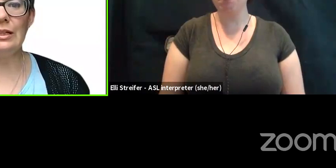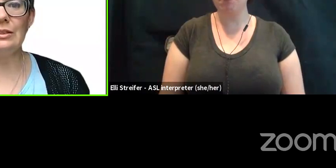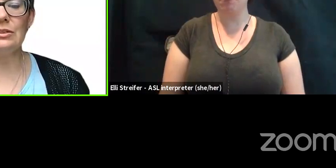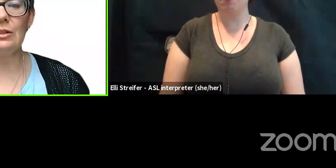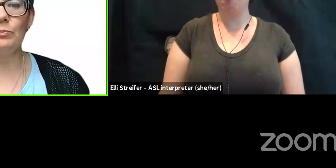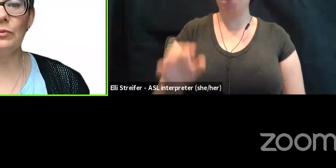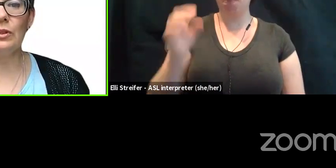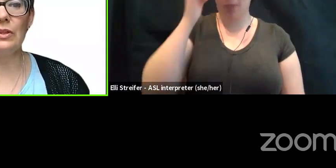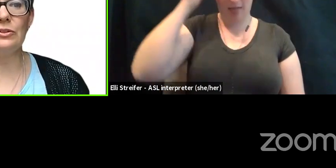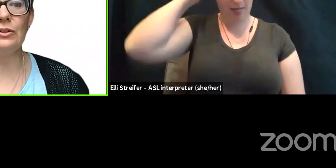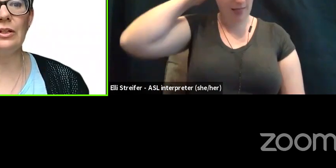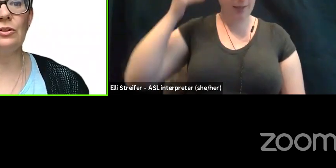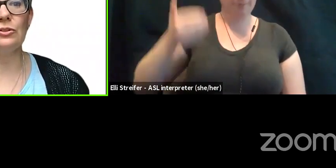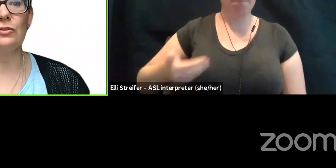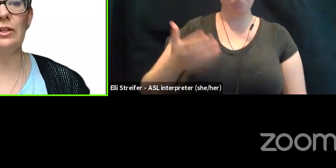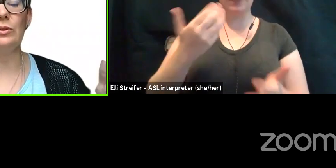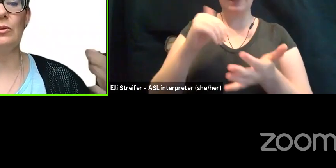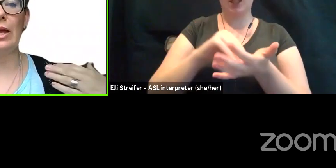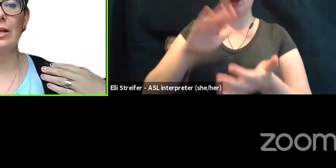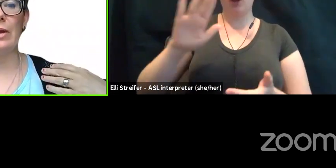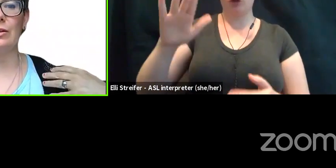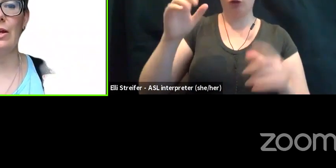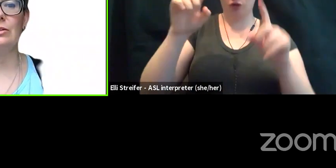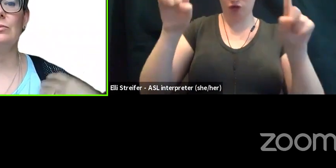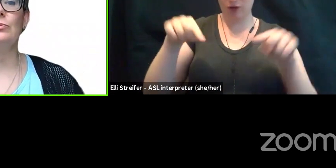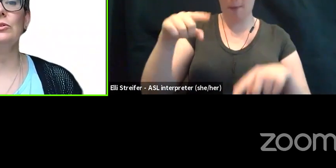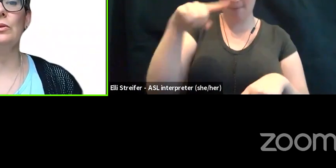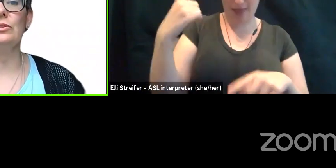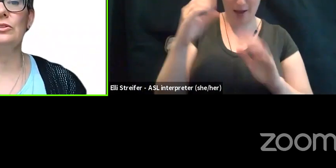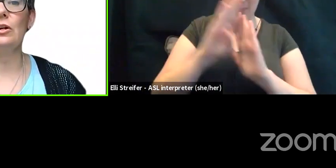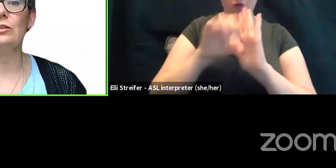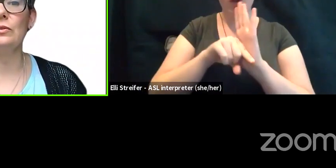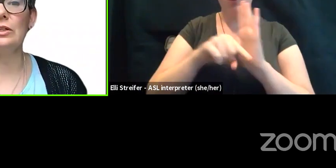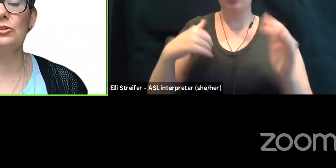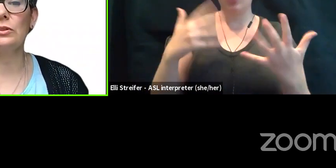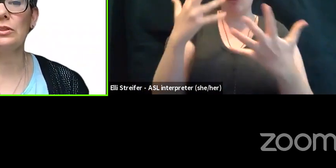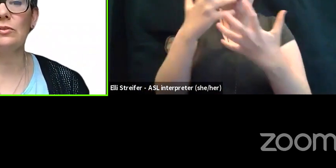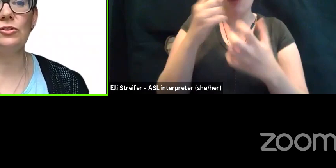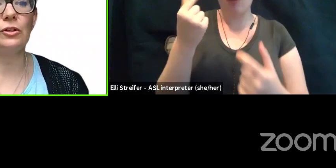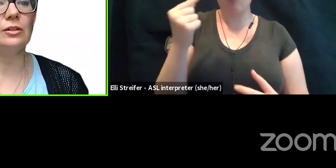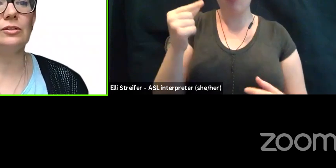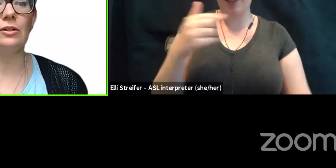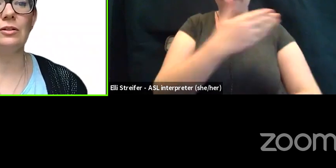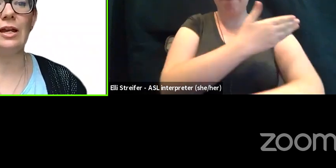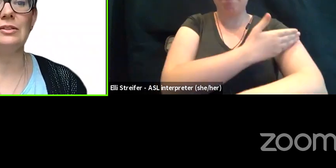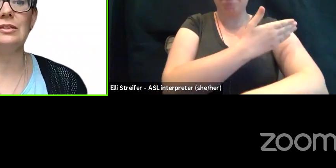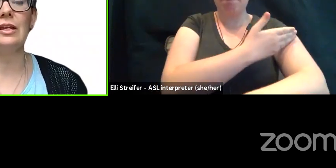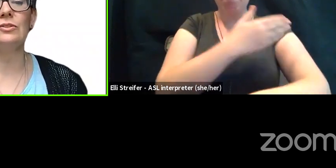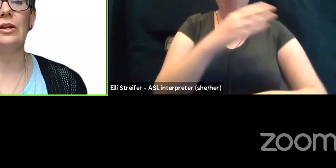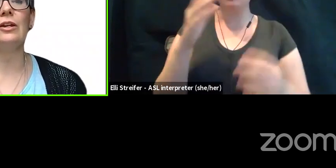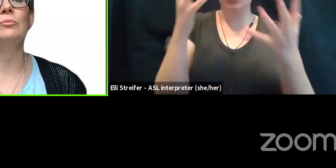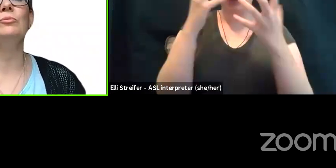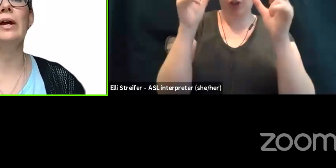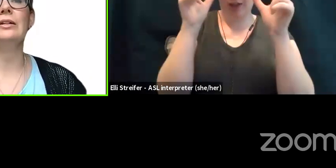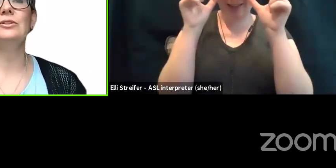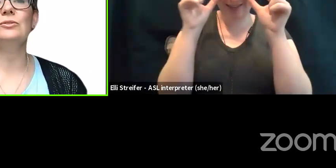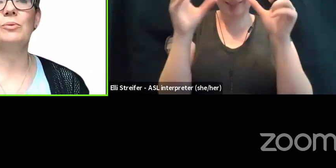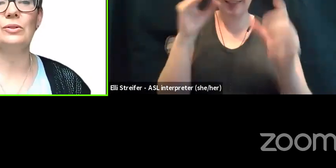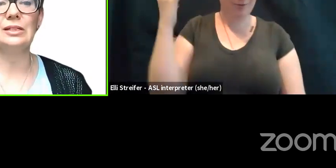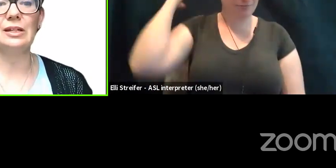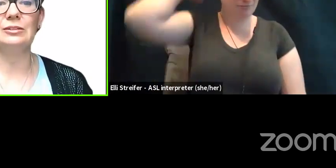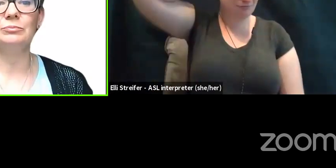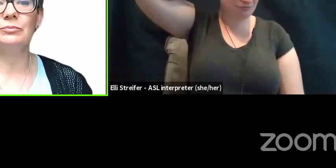Ellie is centered in her screen with a black background. She wears a dark green short sleeve shirt, dark glasses, and has her hair pulled back